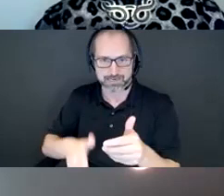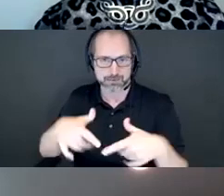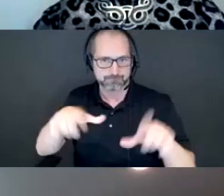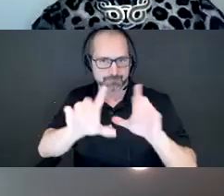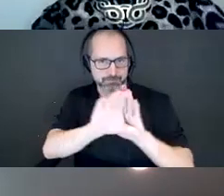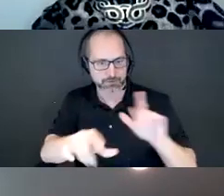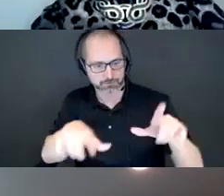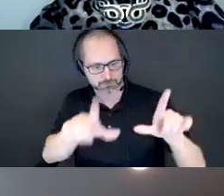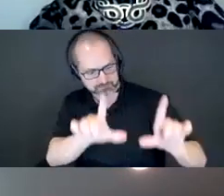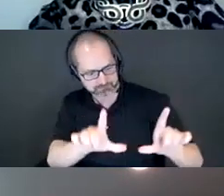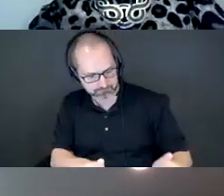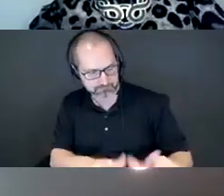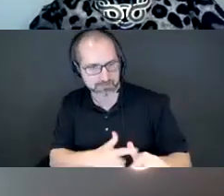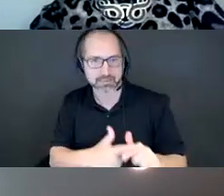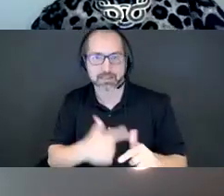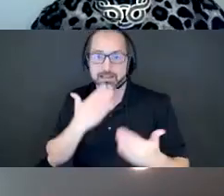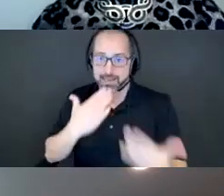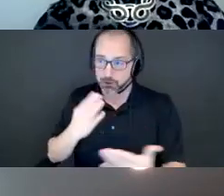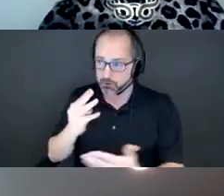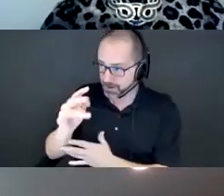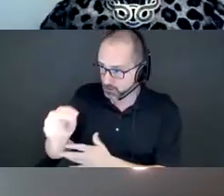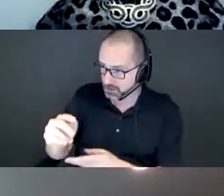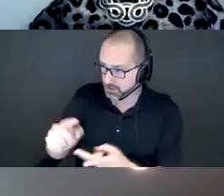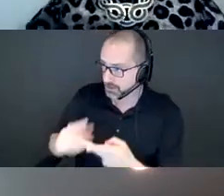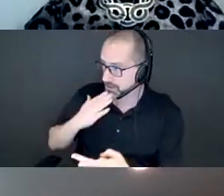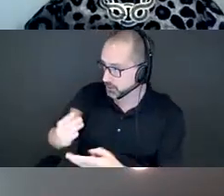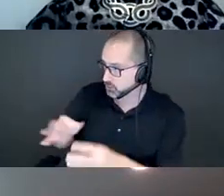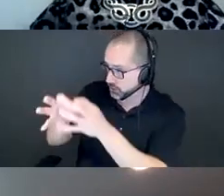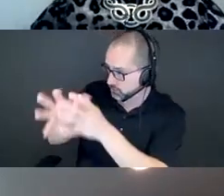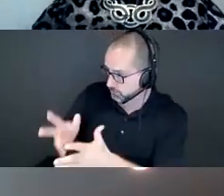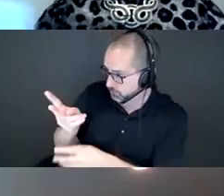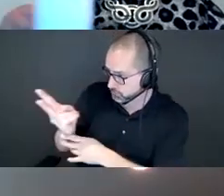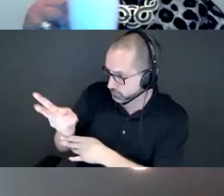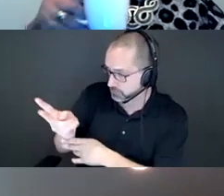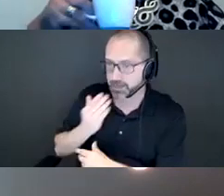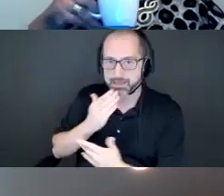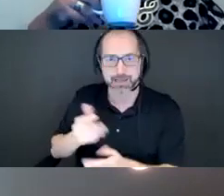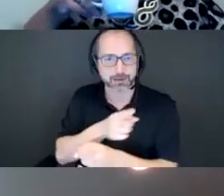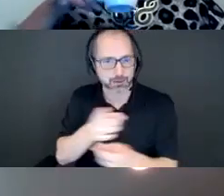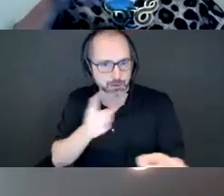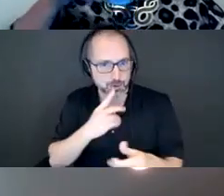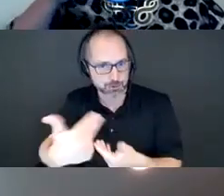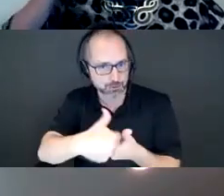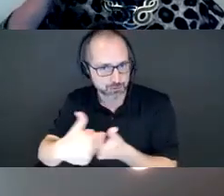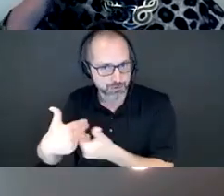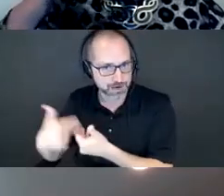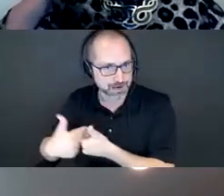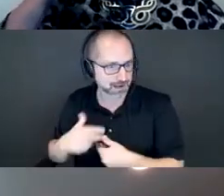again, Marilyn, and our interpreters for joining us, and everyone today who's joined the webinar and gave us great comments.